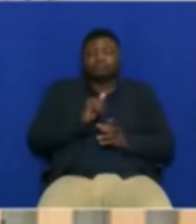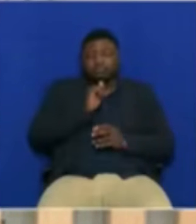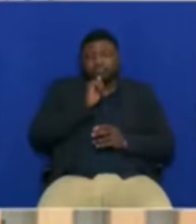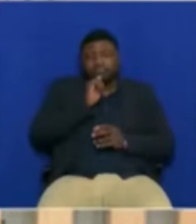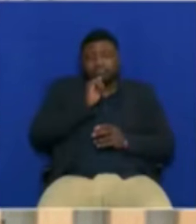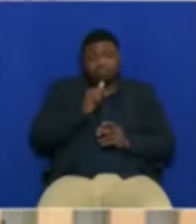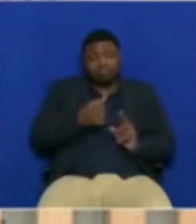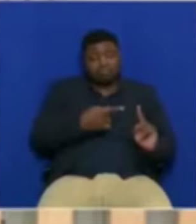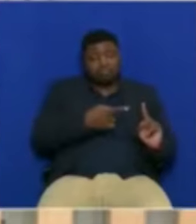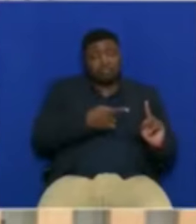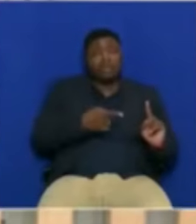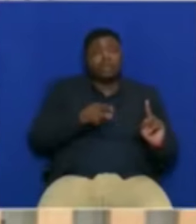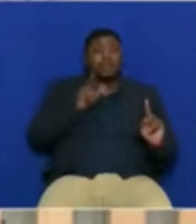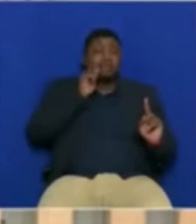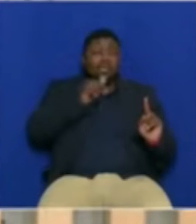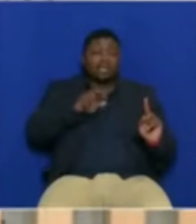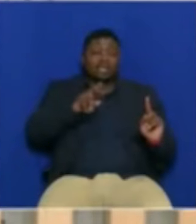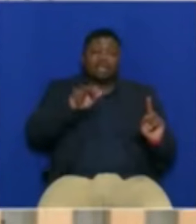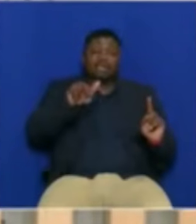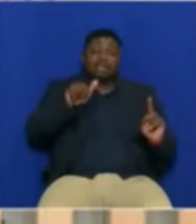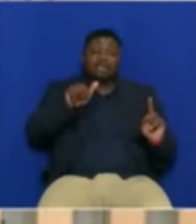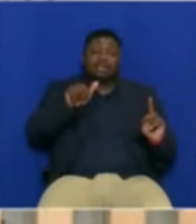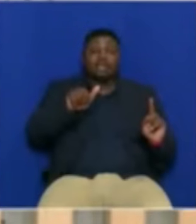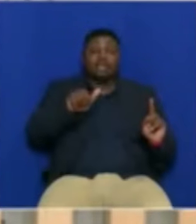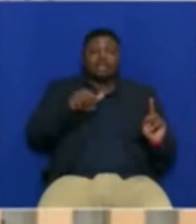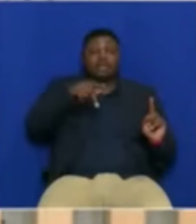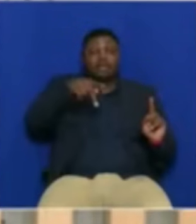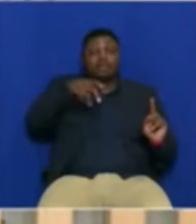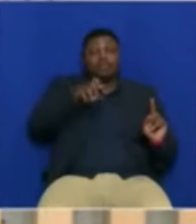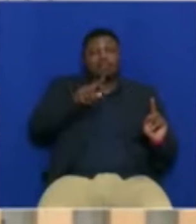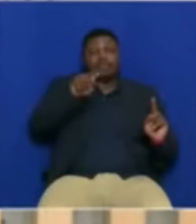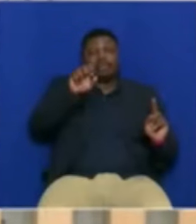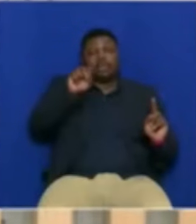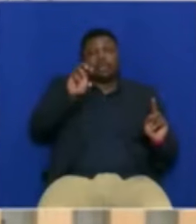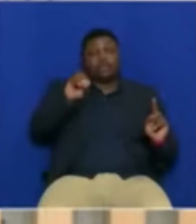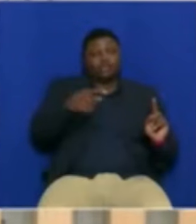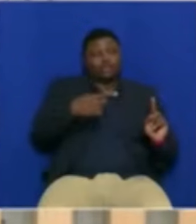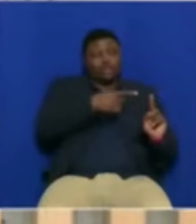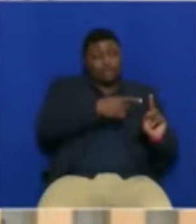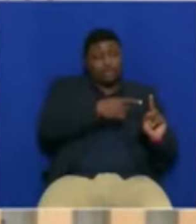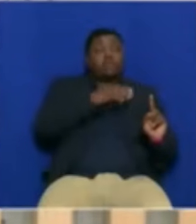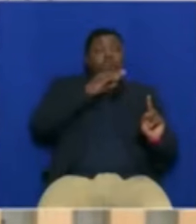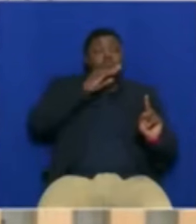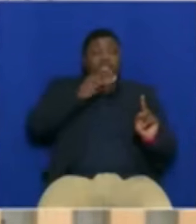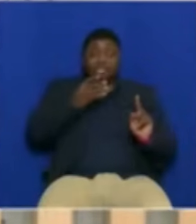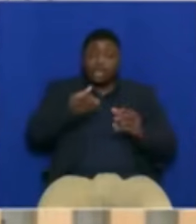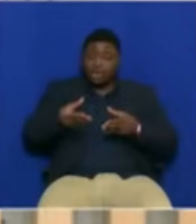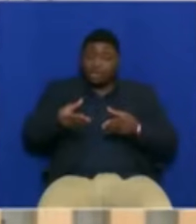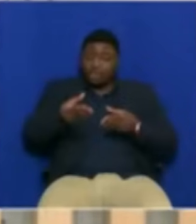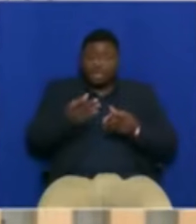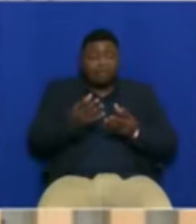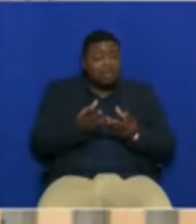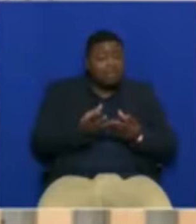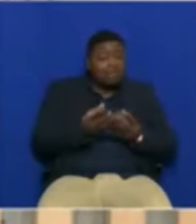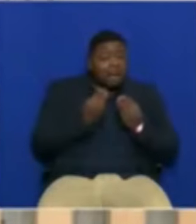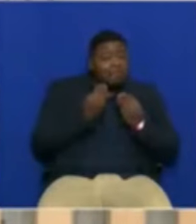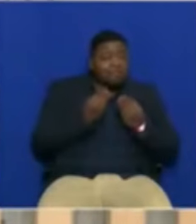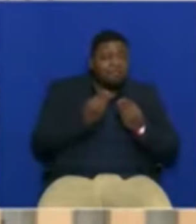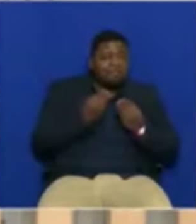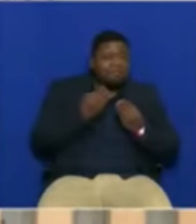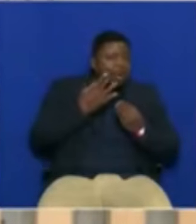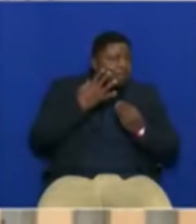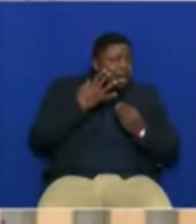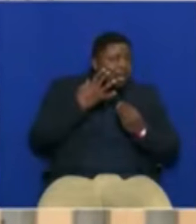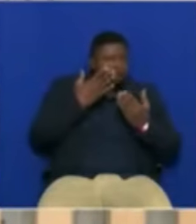obtained the dockets, I do not know. And when he did so, I don't have a date for that. Would you by